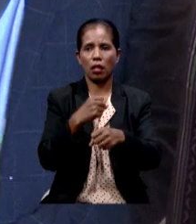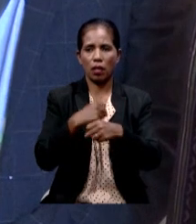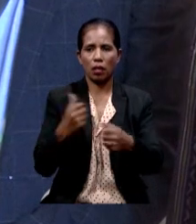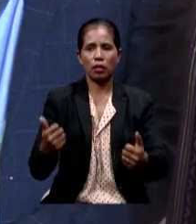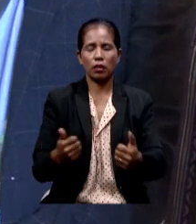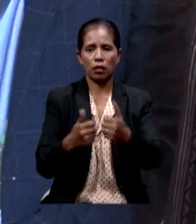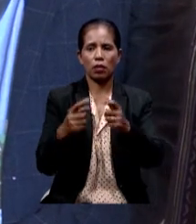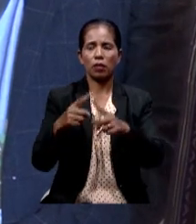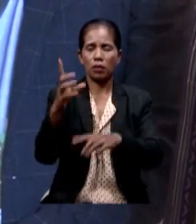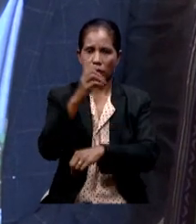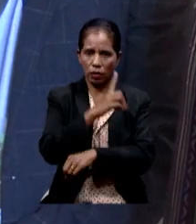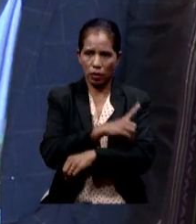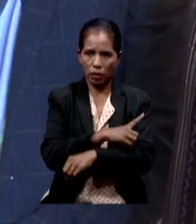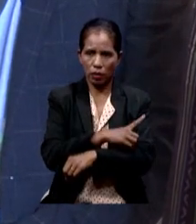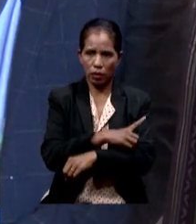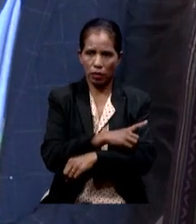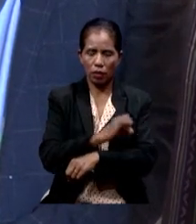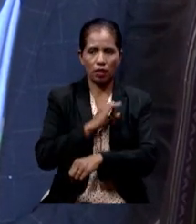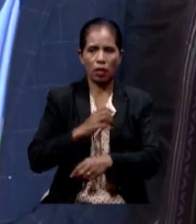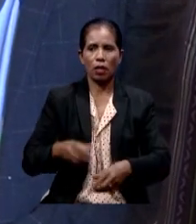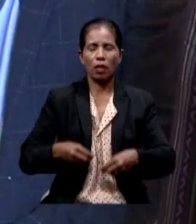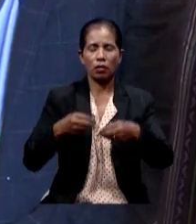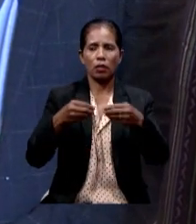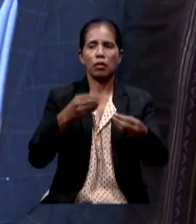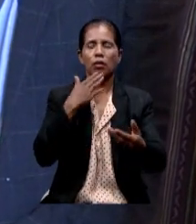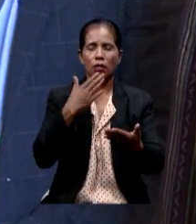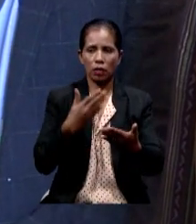today and give some tip about